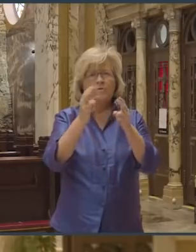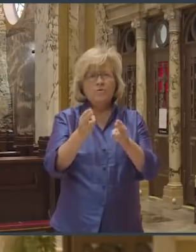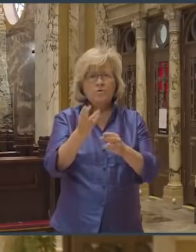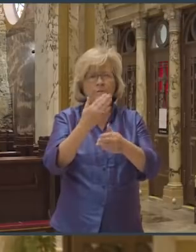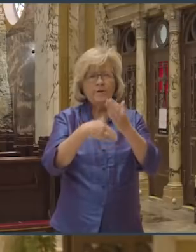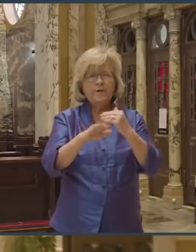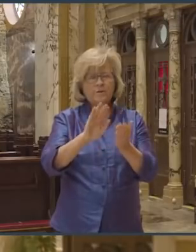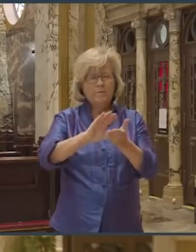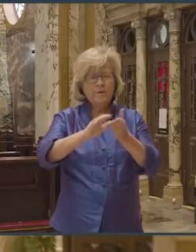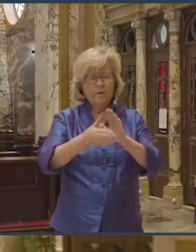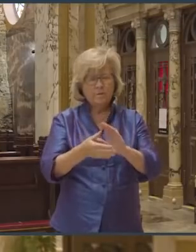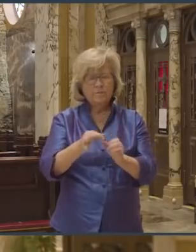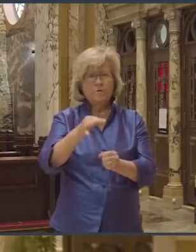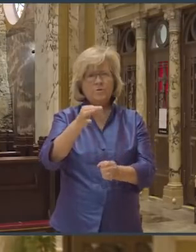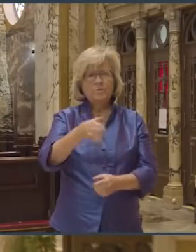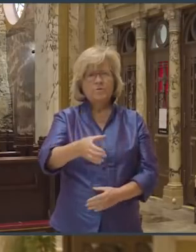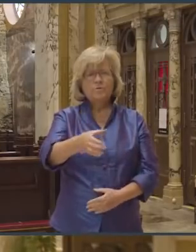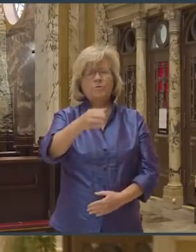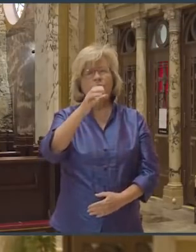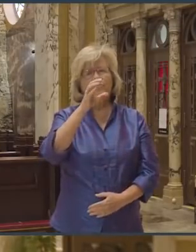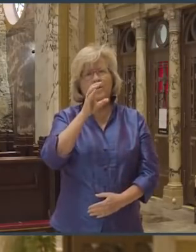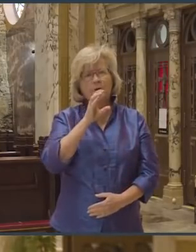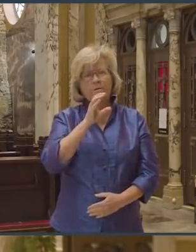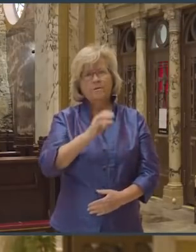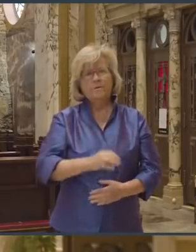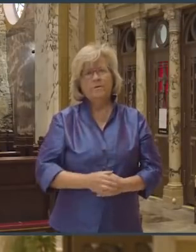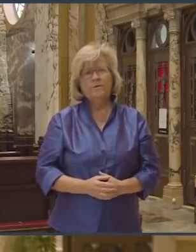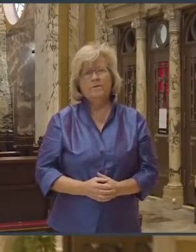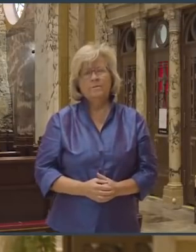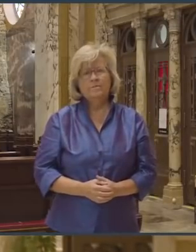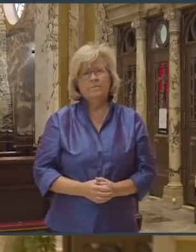our spiritual drink. Blessed be God forever.